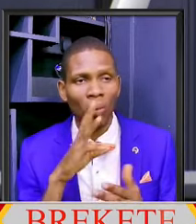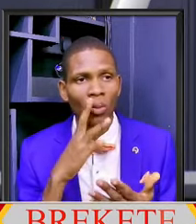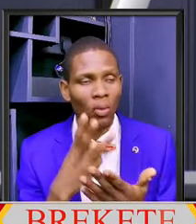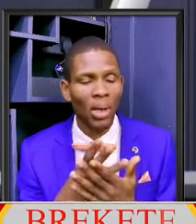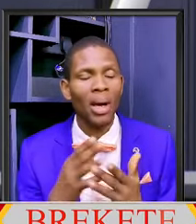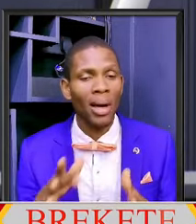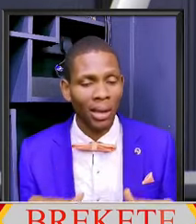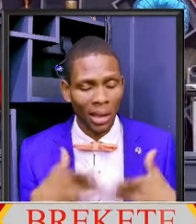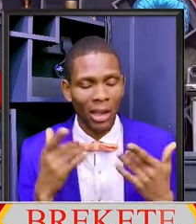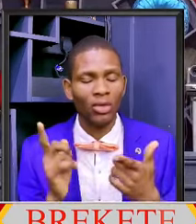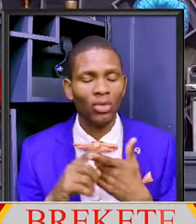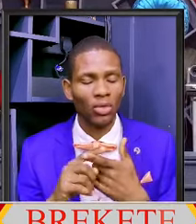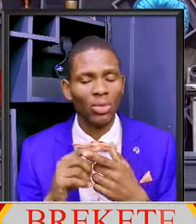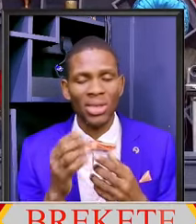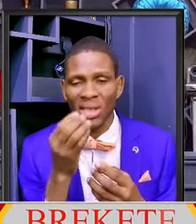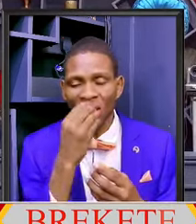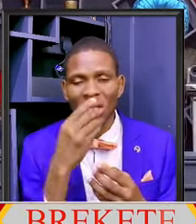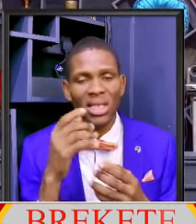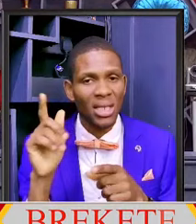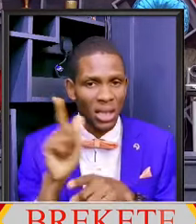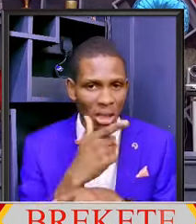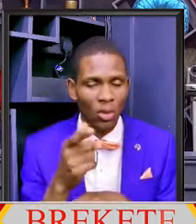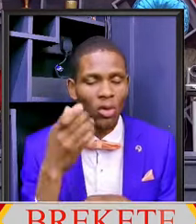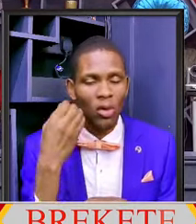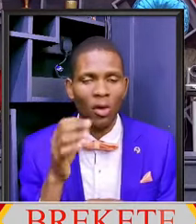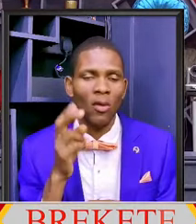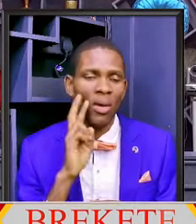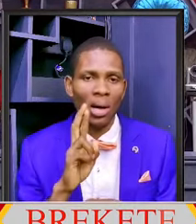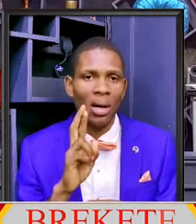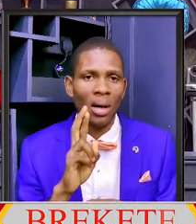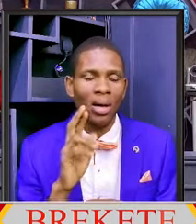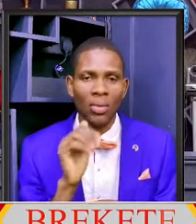They are alive to enjoy the fruit of her labor.